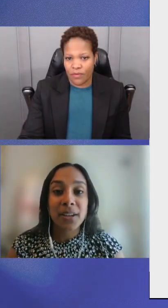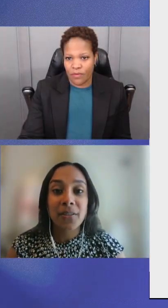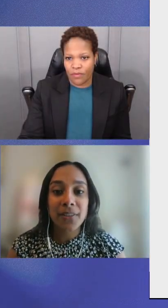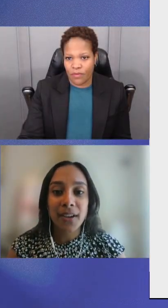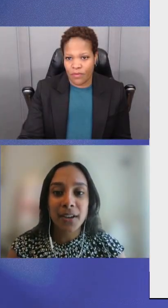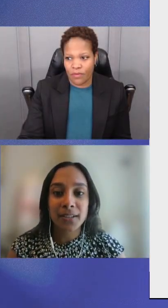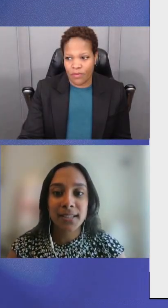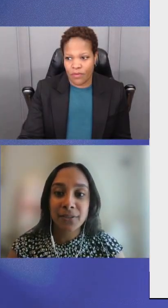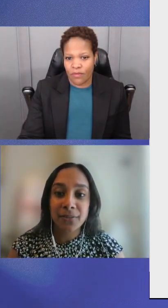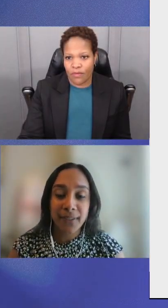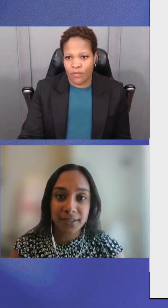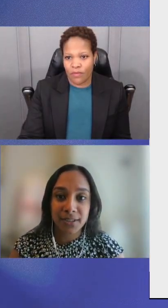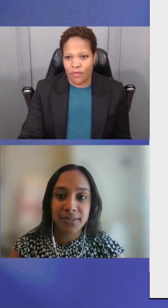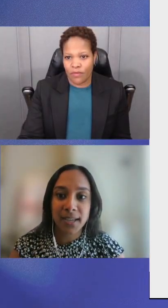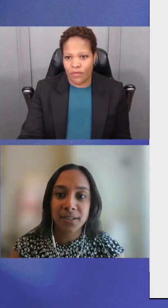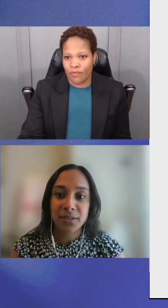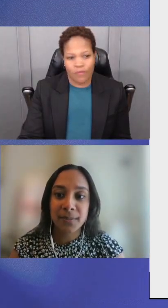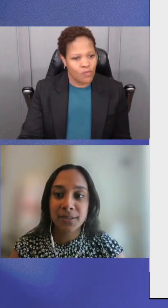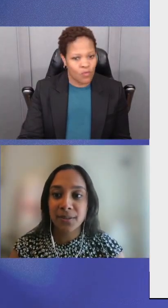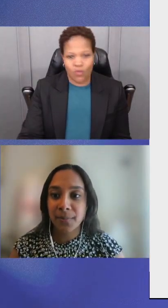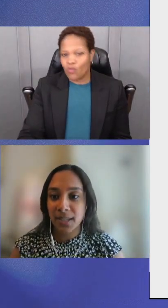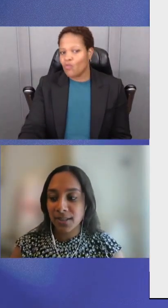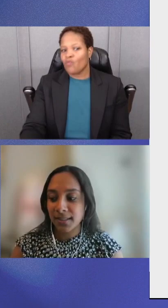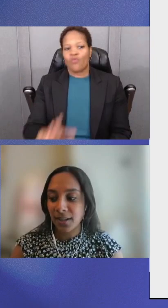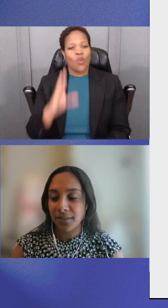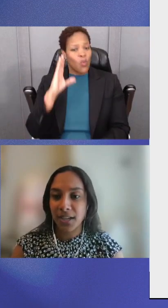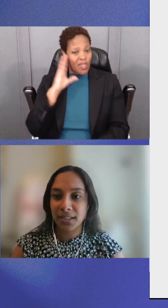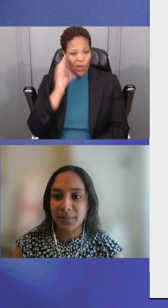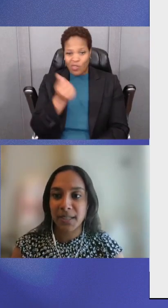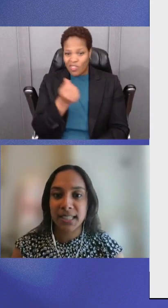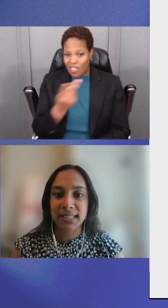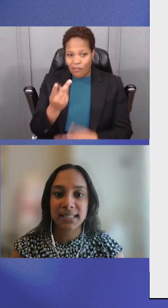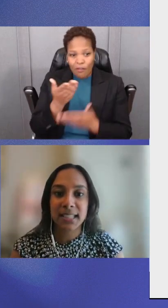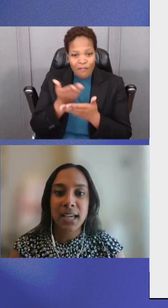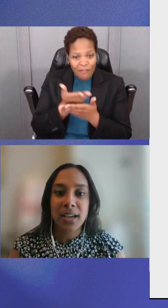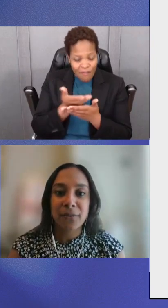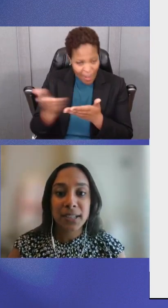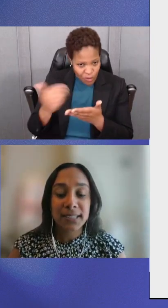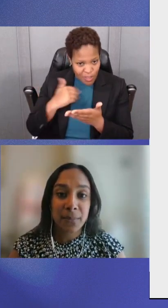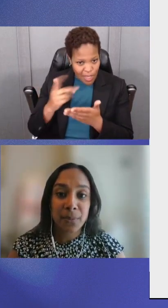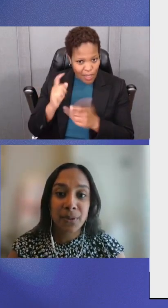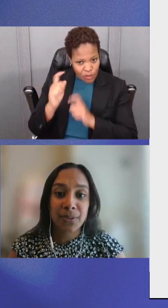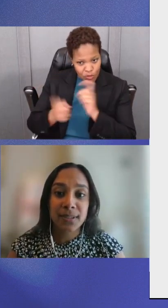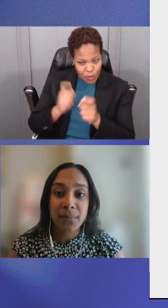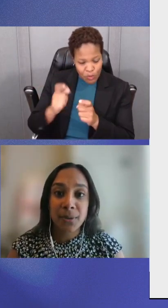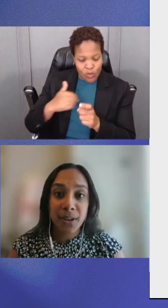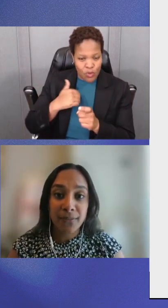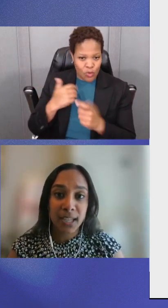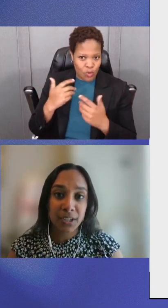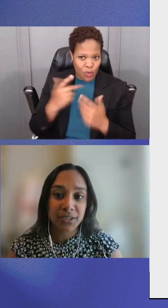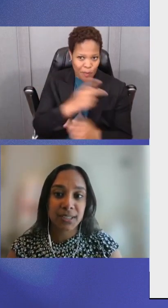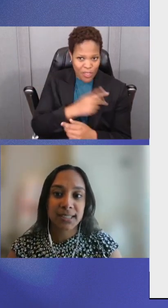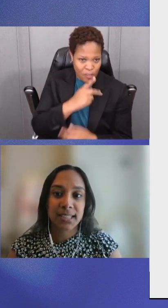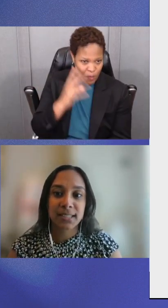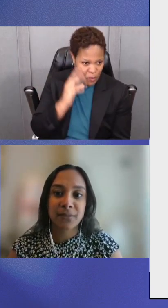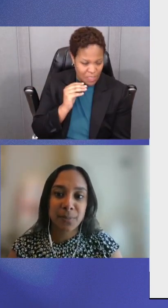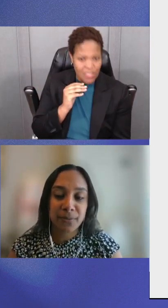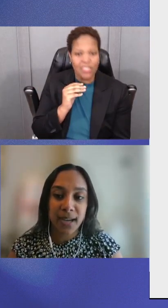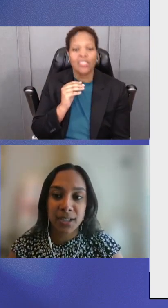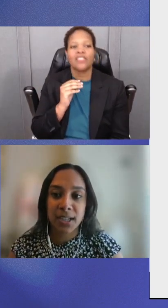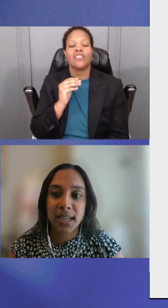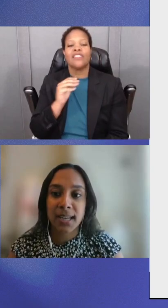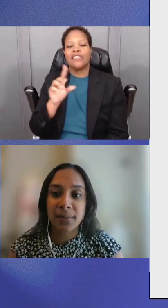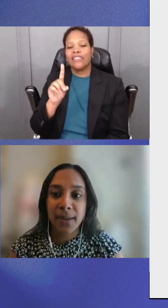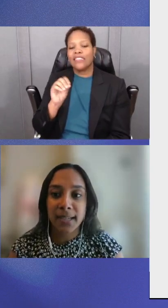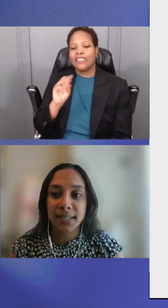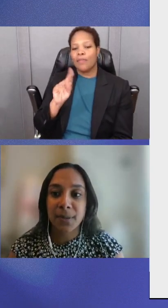So we know that there are several factors that contribute to a patient's healthcare experience. For example, the demographic characteristics of a